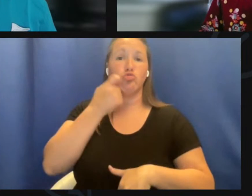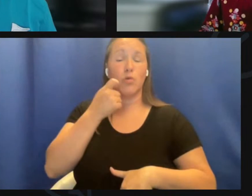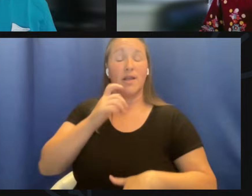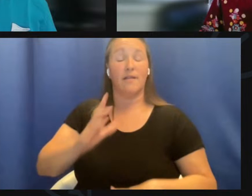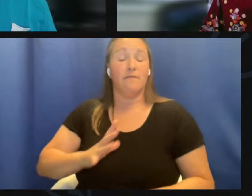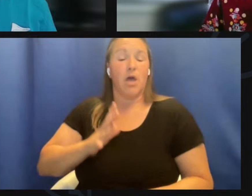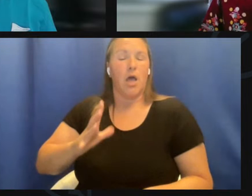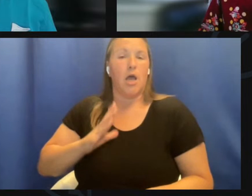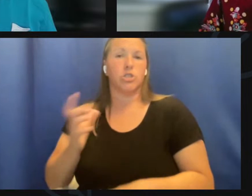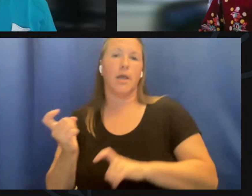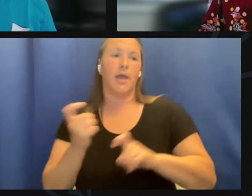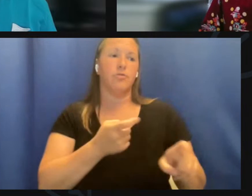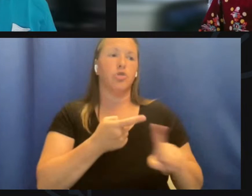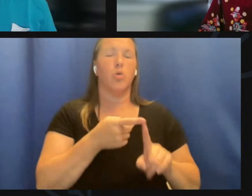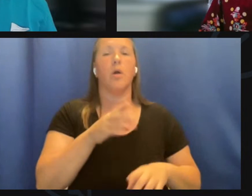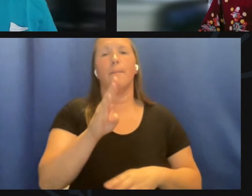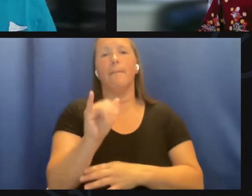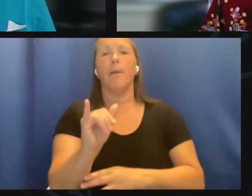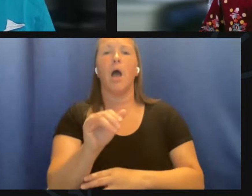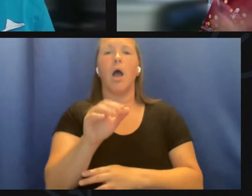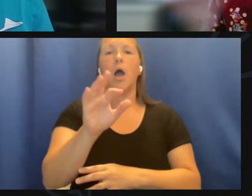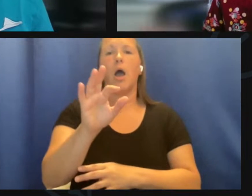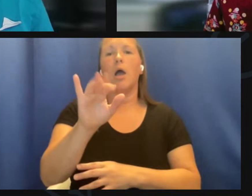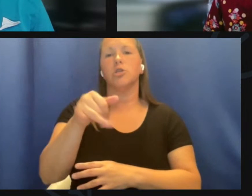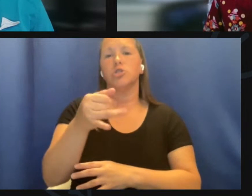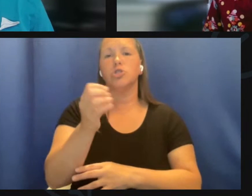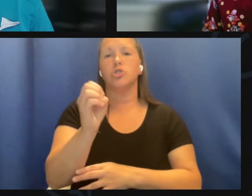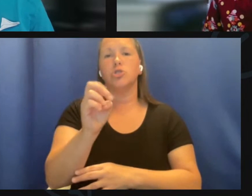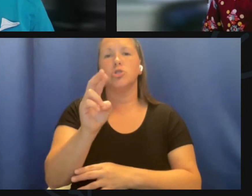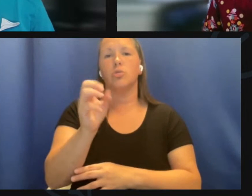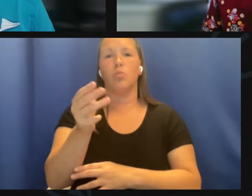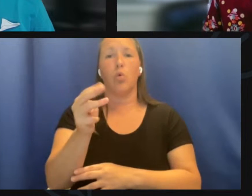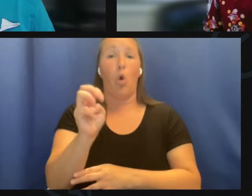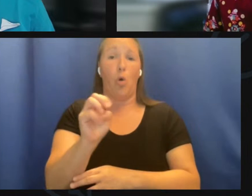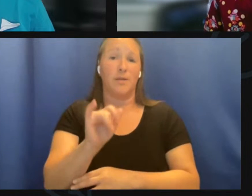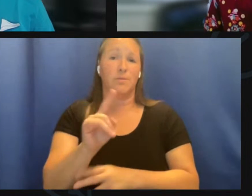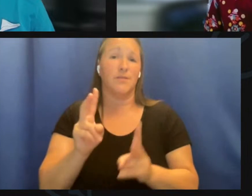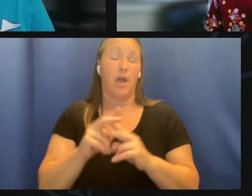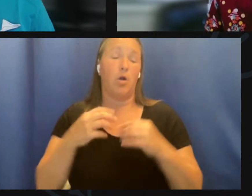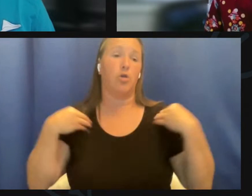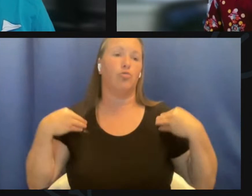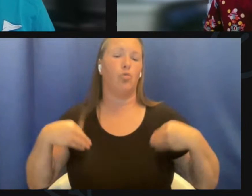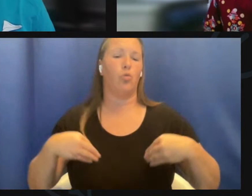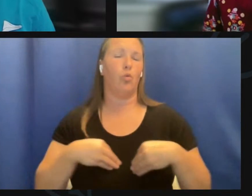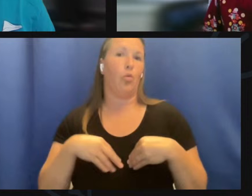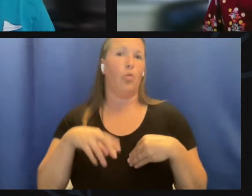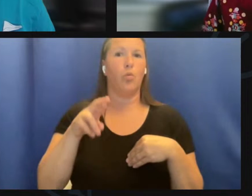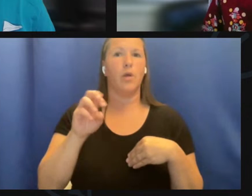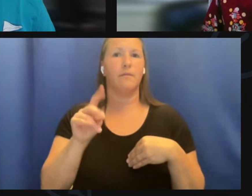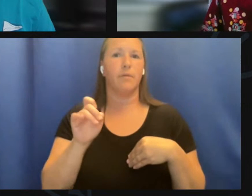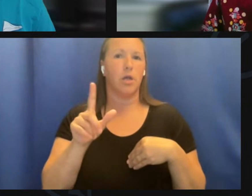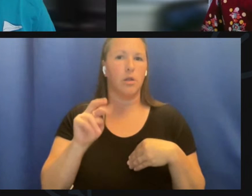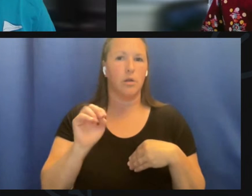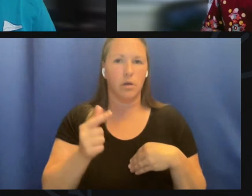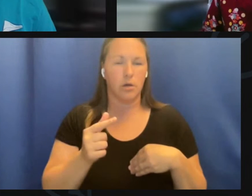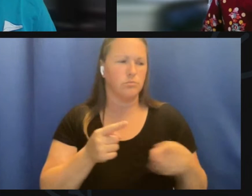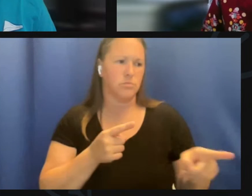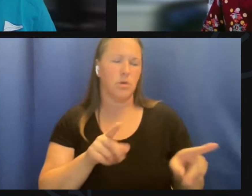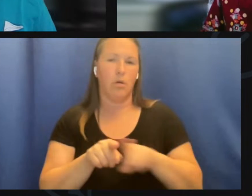very revealing. She also had a very striking appearance, a striking figure, and there are a lot